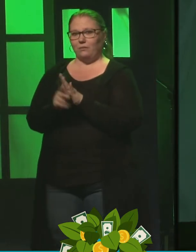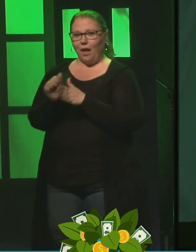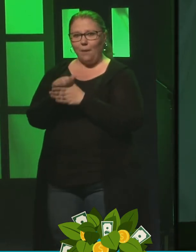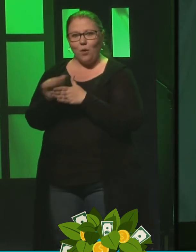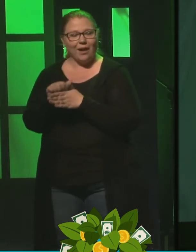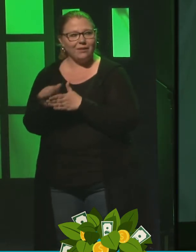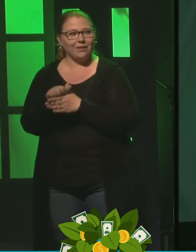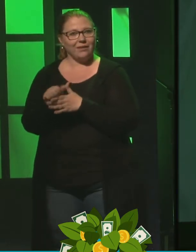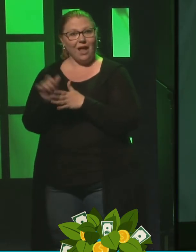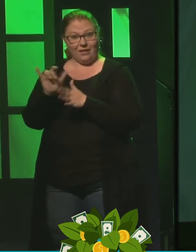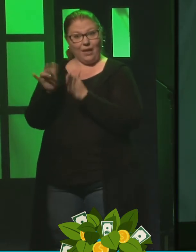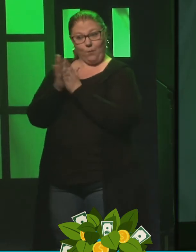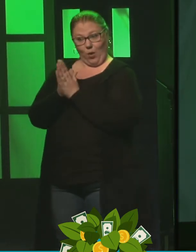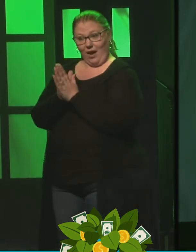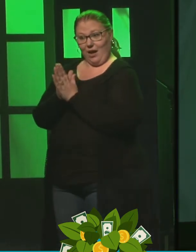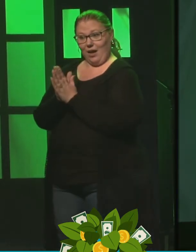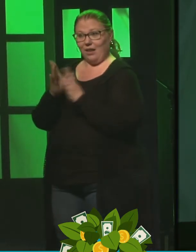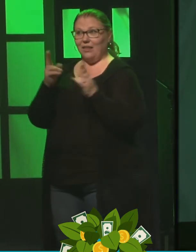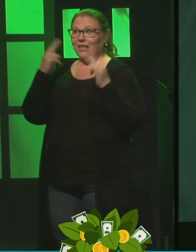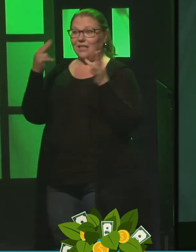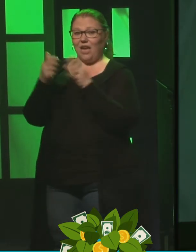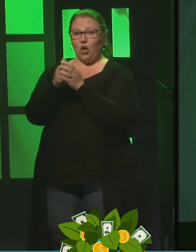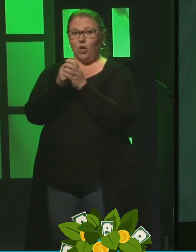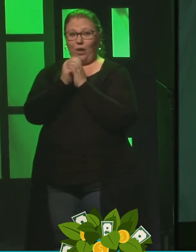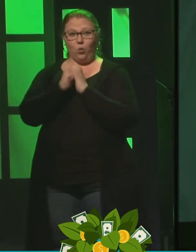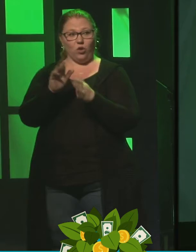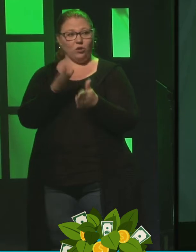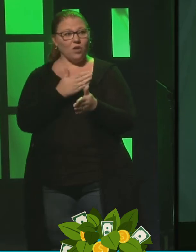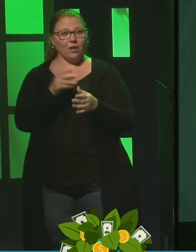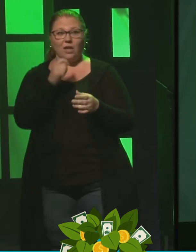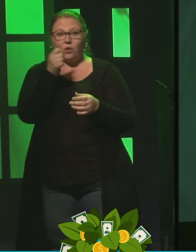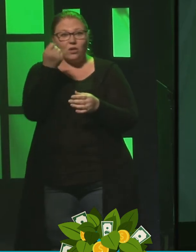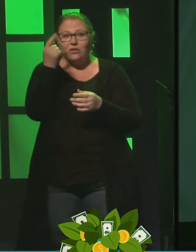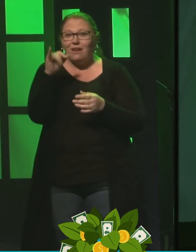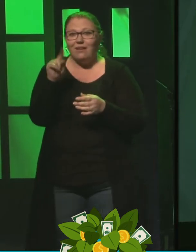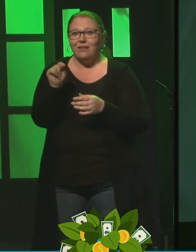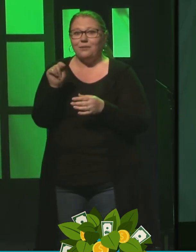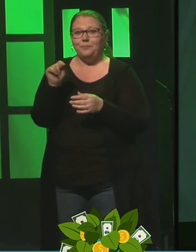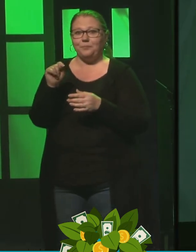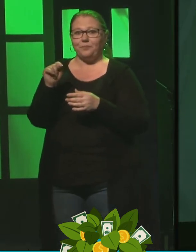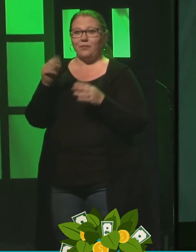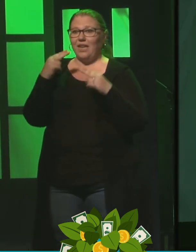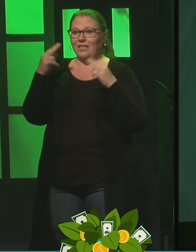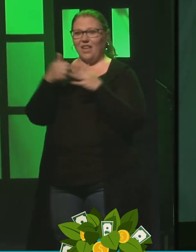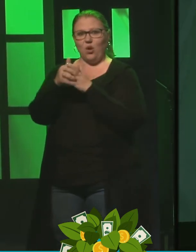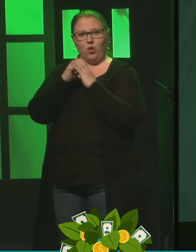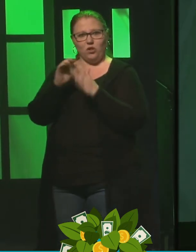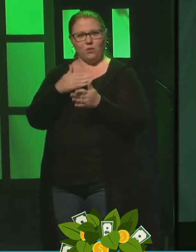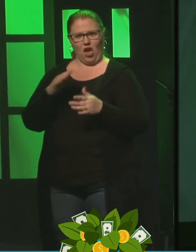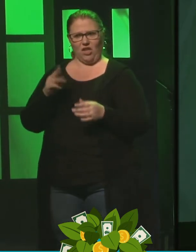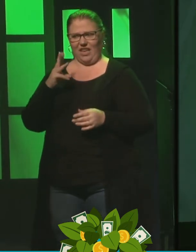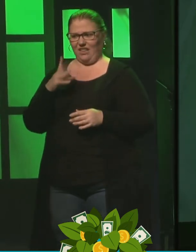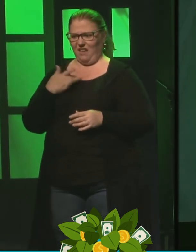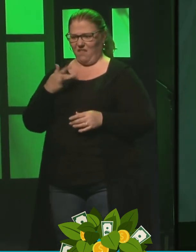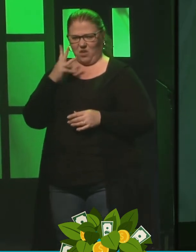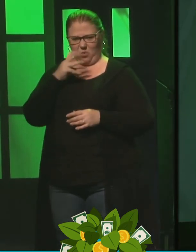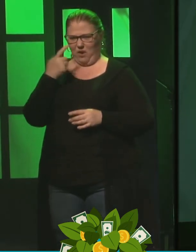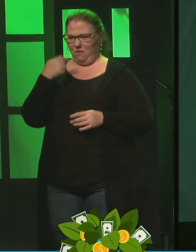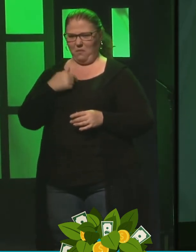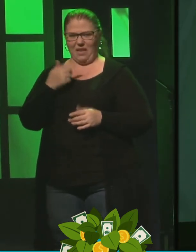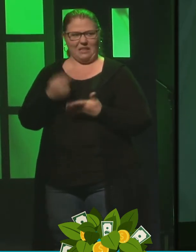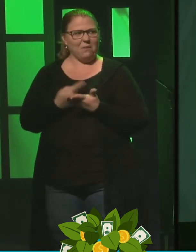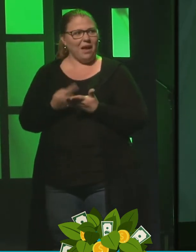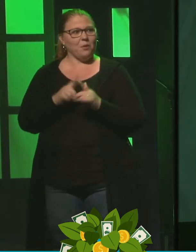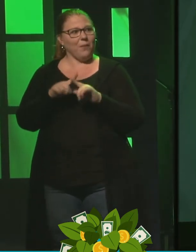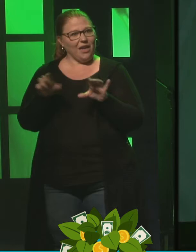like praying, just like singing worship songs. I don't understand it. I'll be honest with you, singing worship songs is really weird to me sometimes. But I